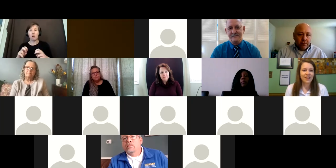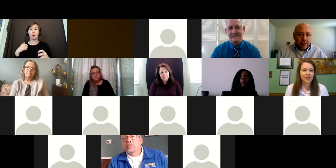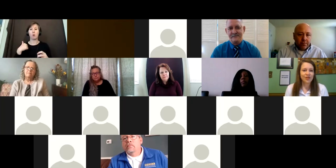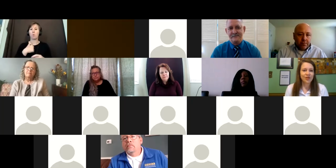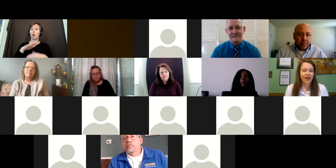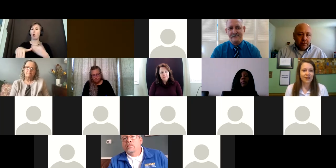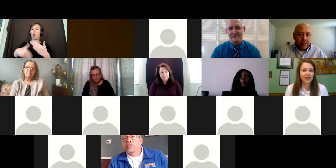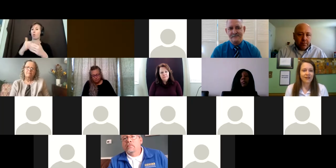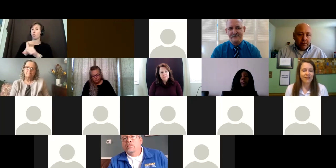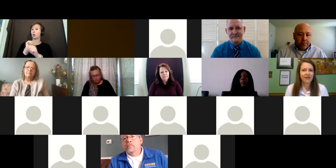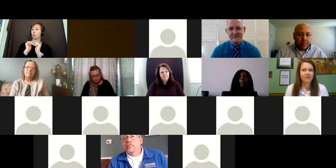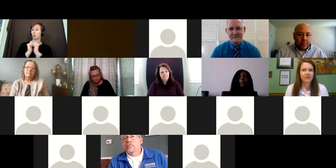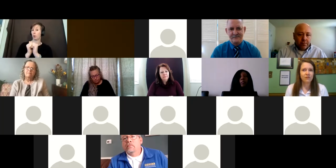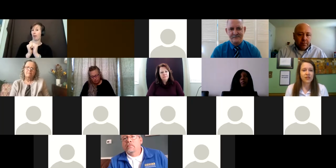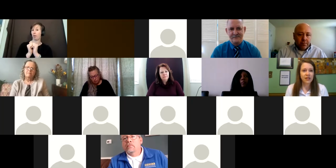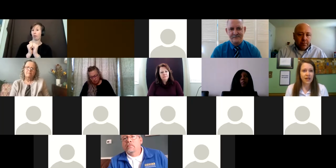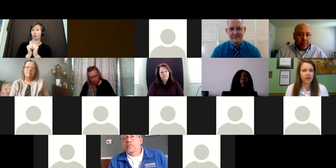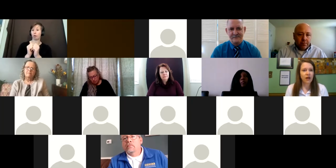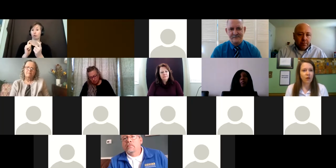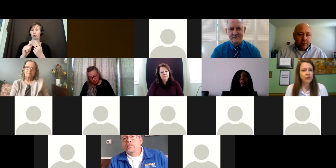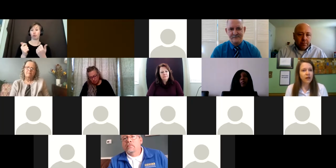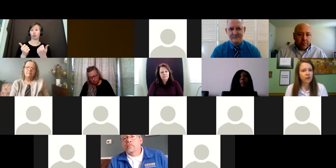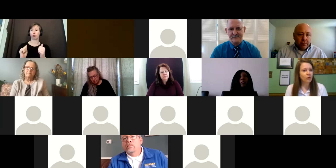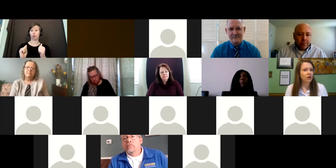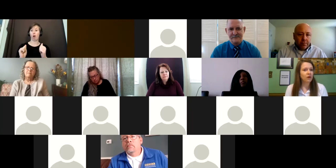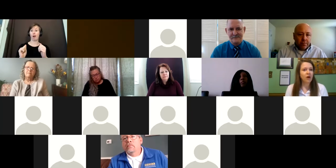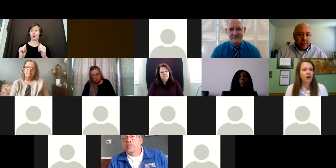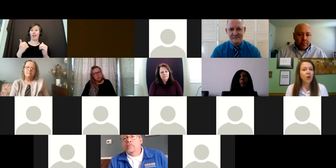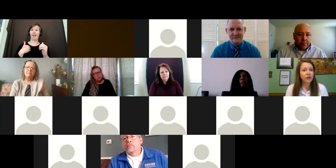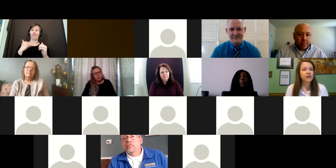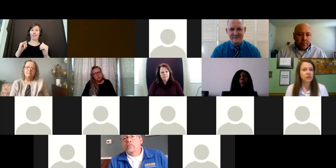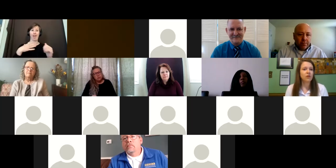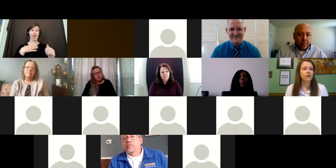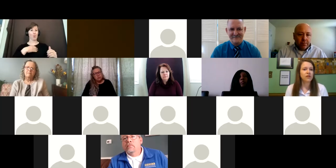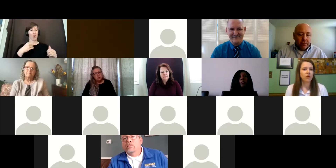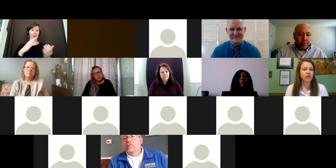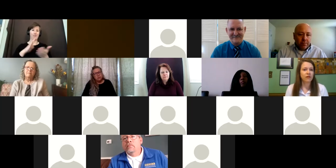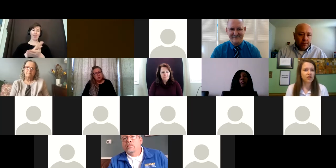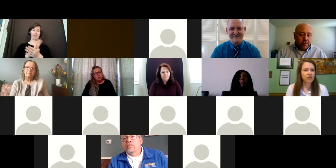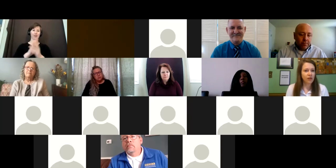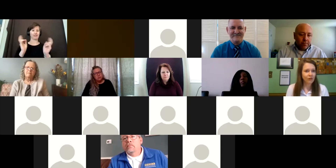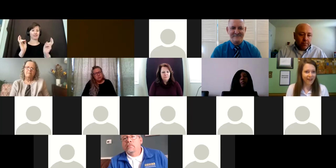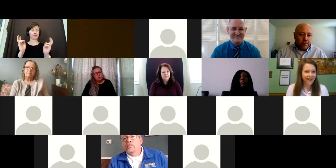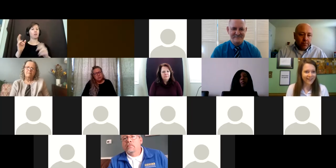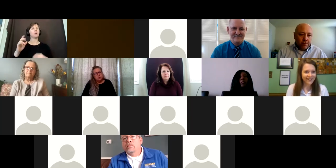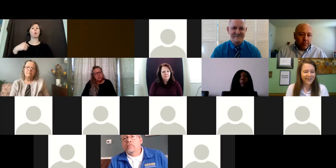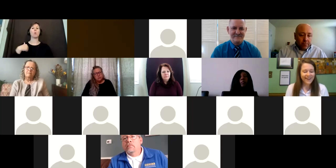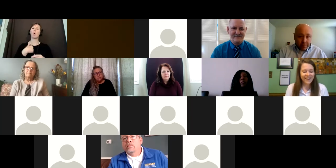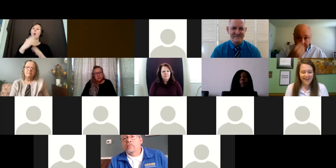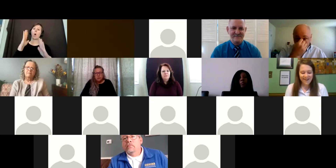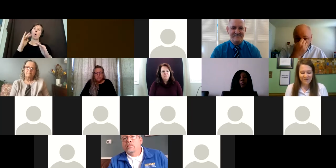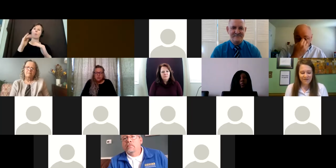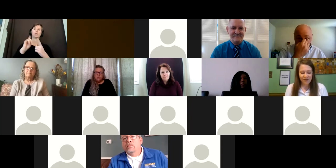working together to try and put together that white paper, and we're hoping to be moving toward the finish line with that.